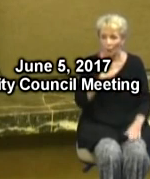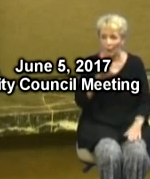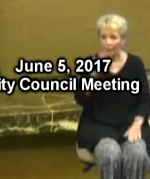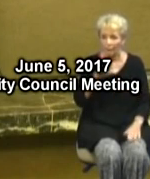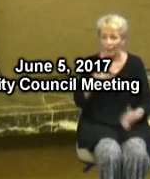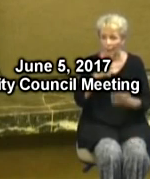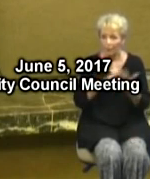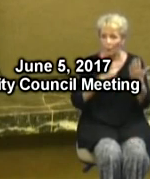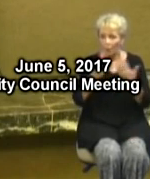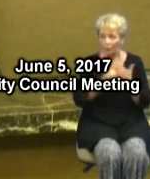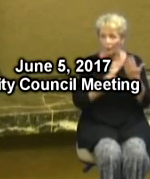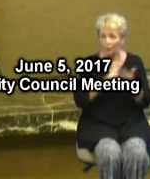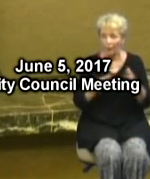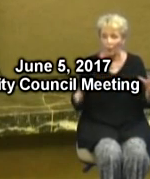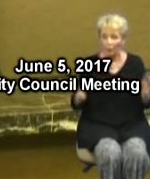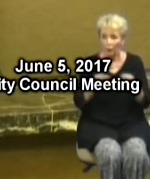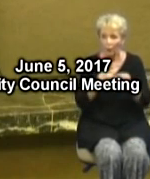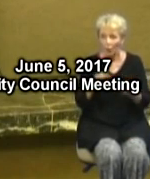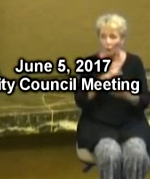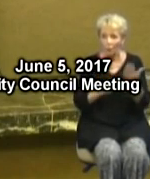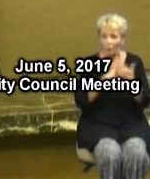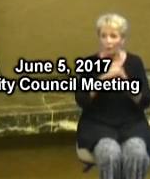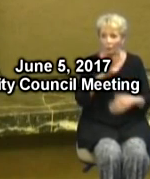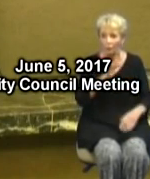project. The total project's